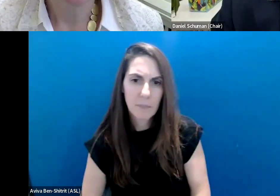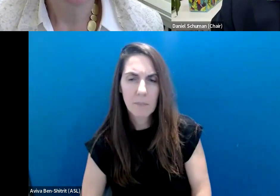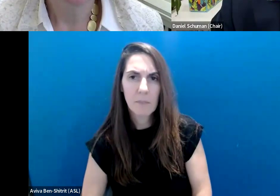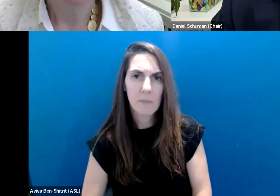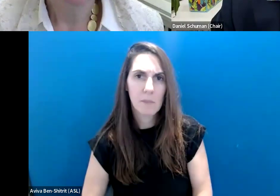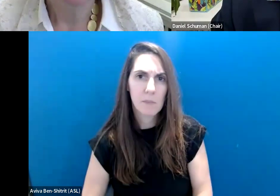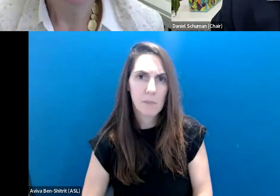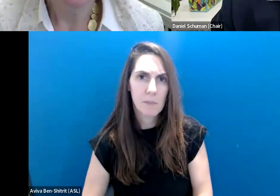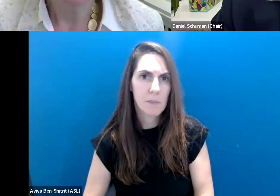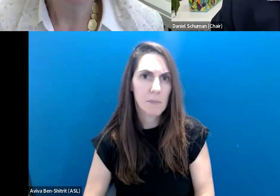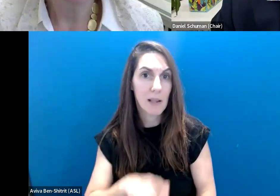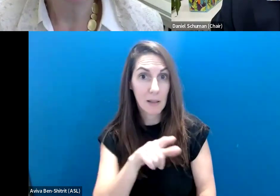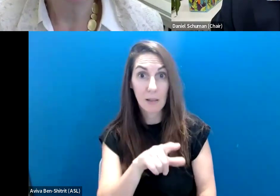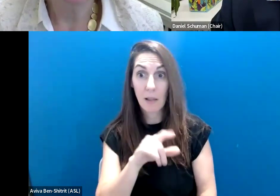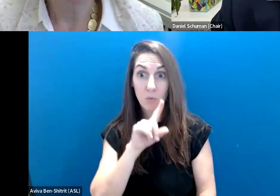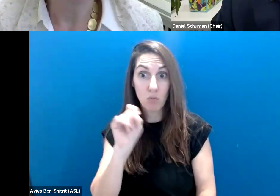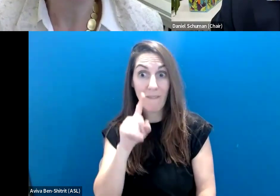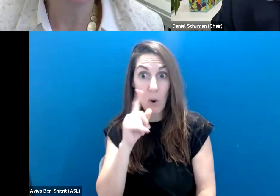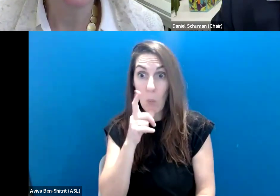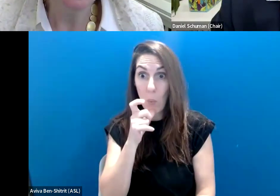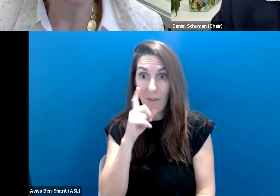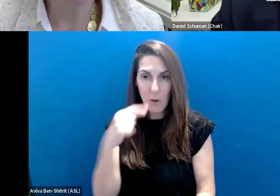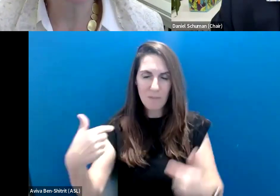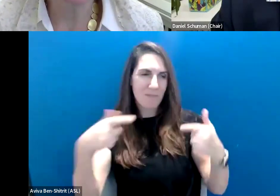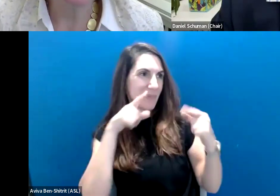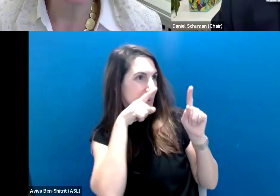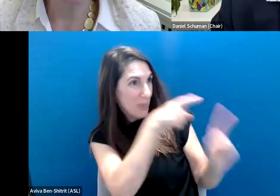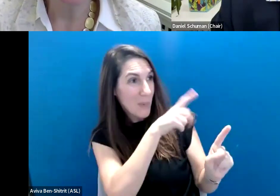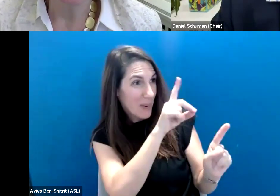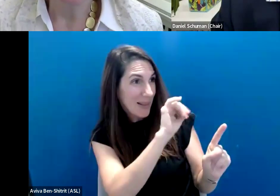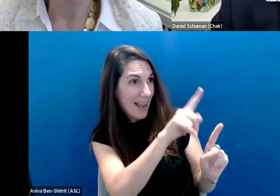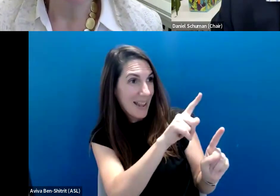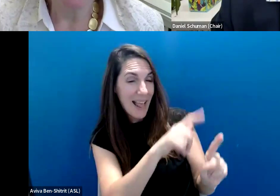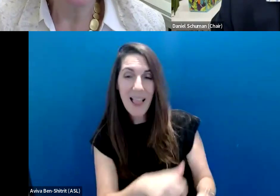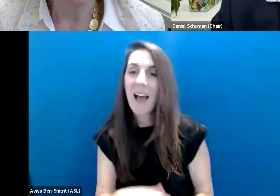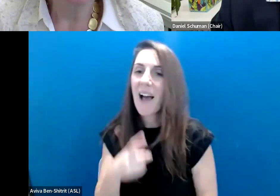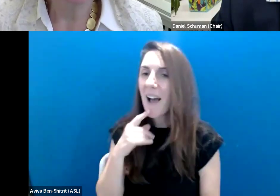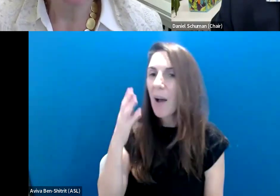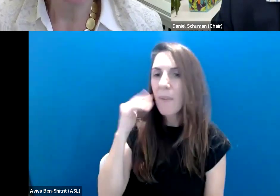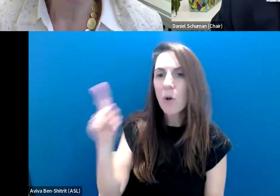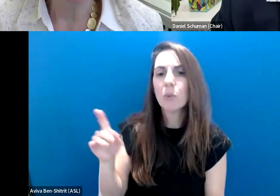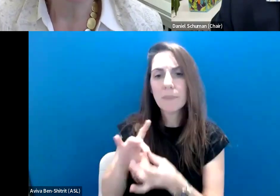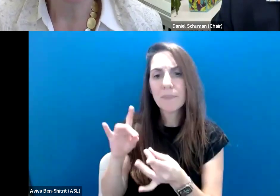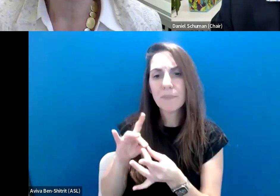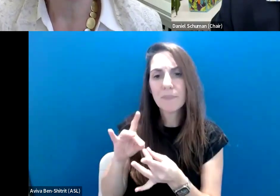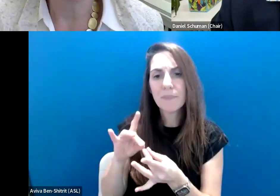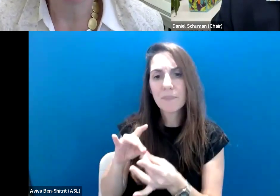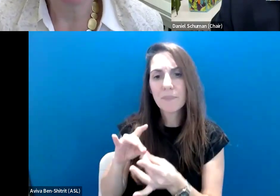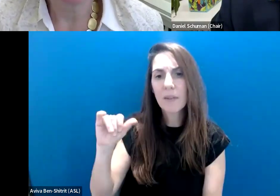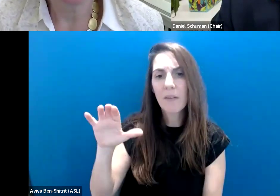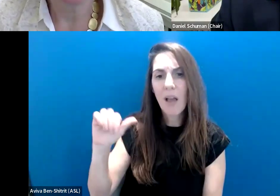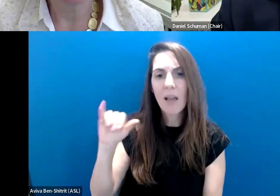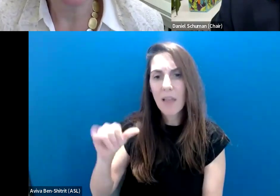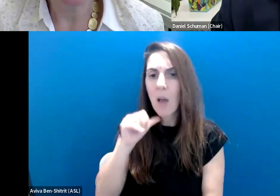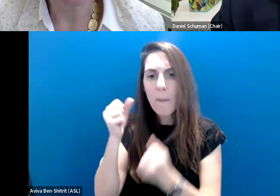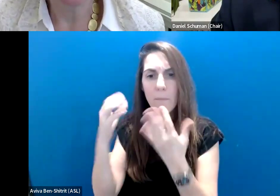To whom is that question addressed? I think to you, Daniel. Oh, because you just said the FACA is not the multi-stakeholder forum,